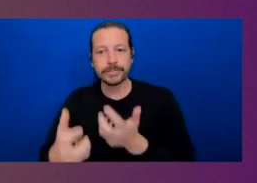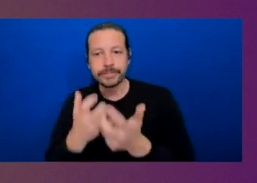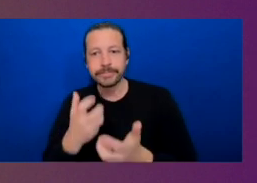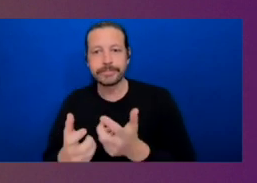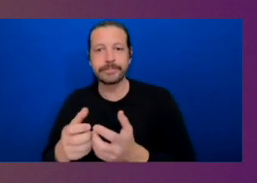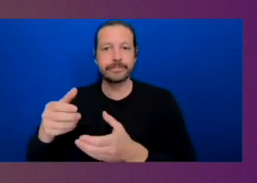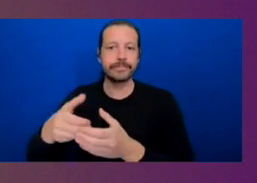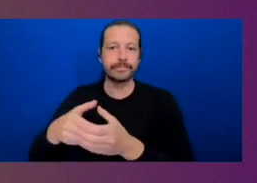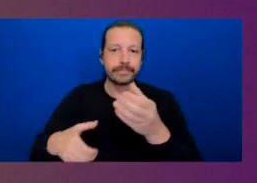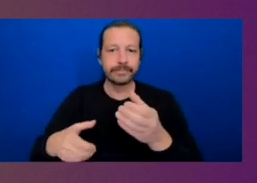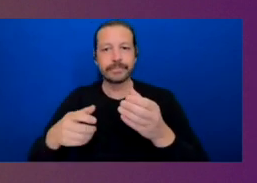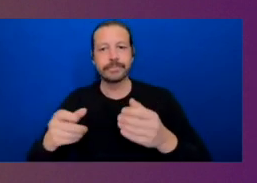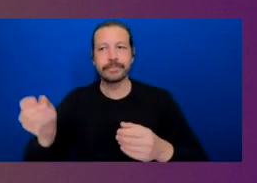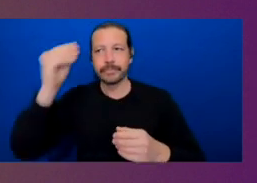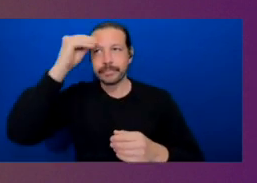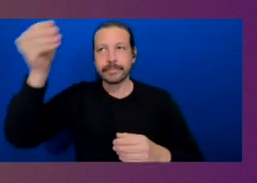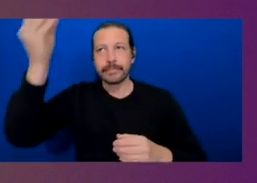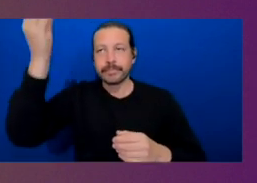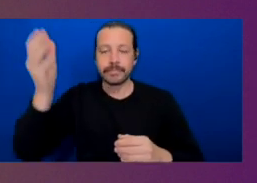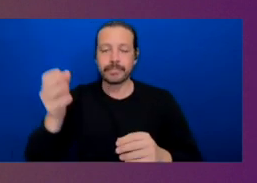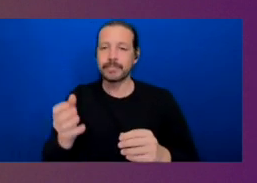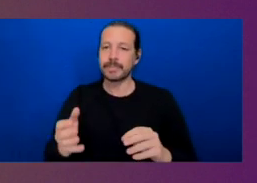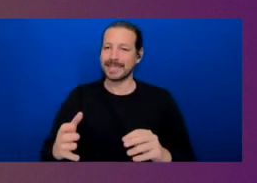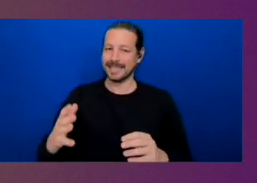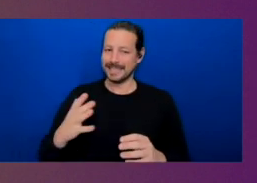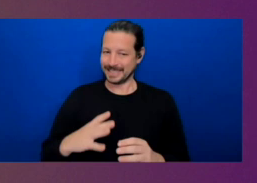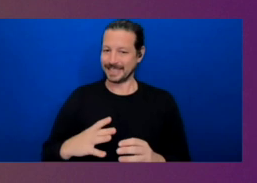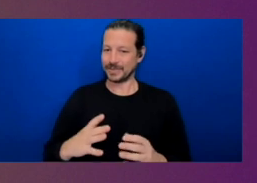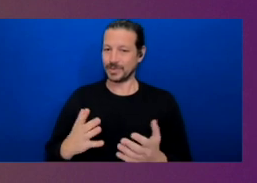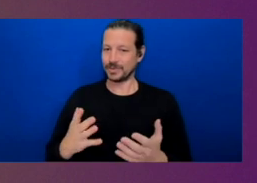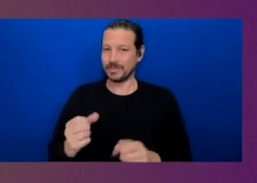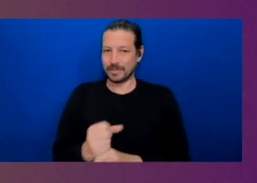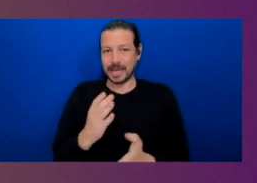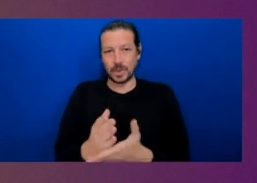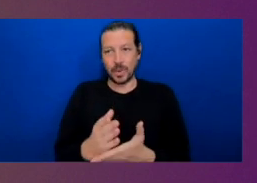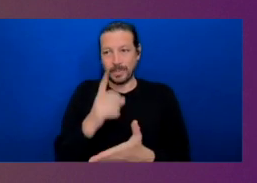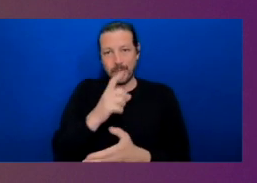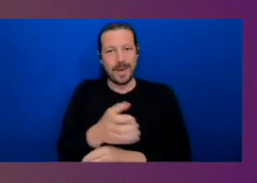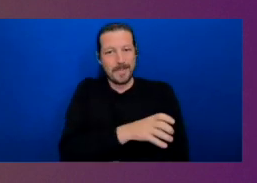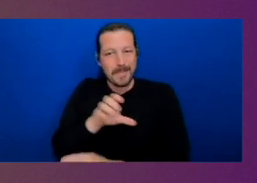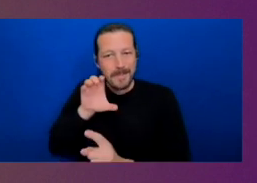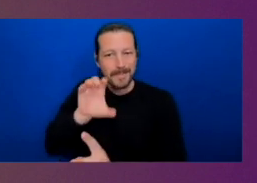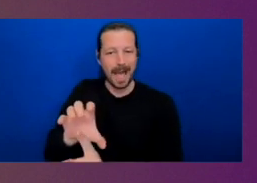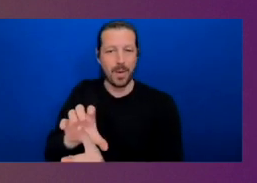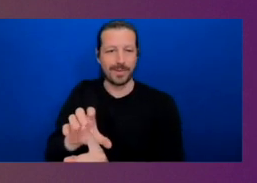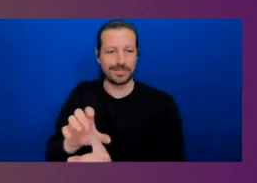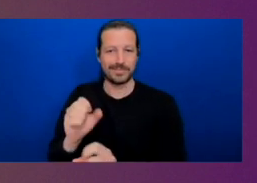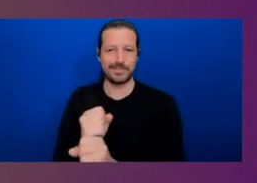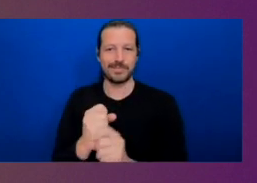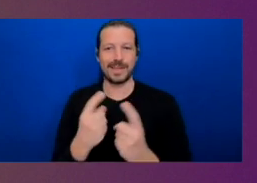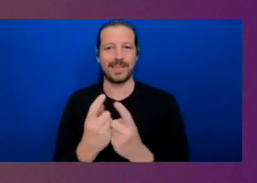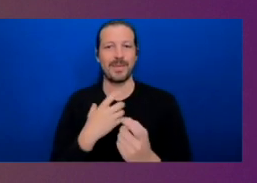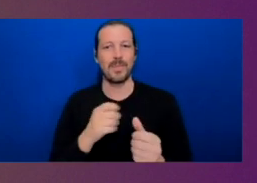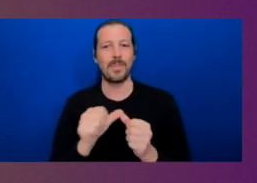it, but that people are actually empowered to come in and create stuff better. And technology is such an enabler of